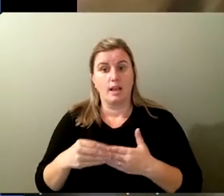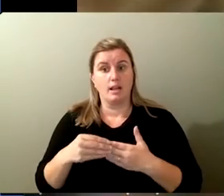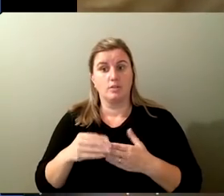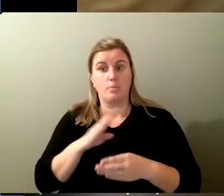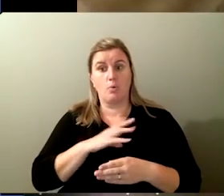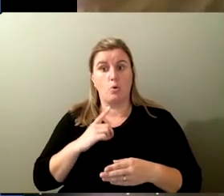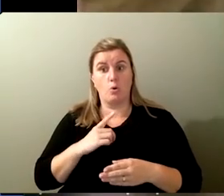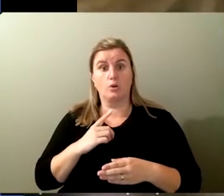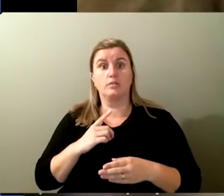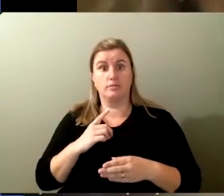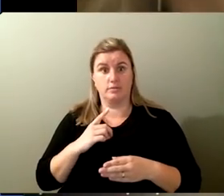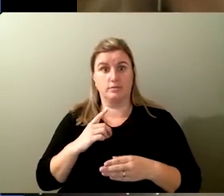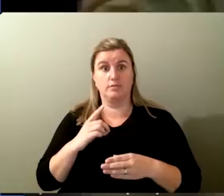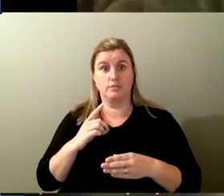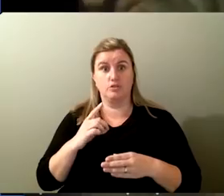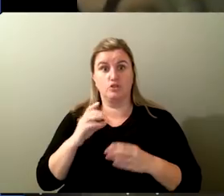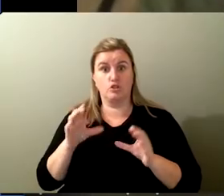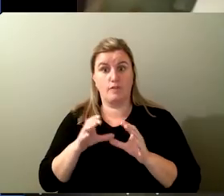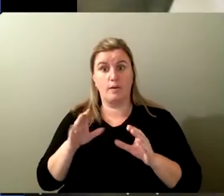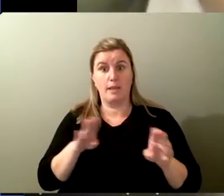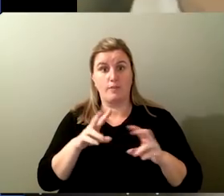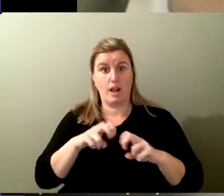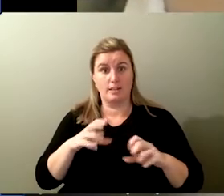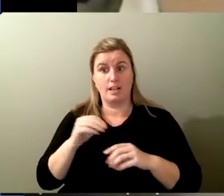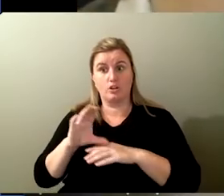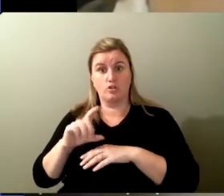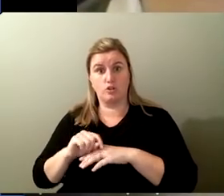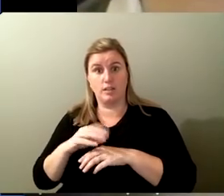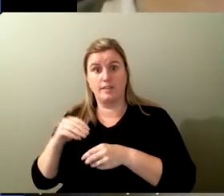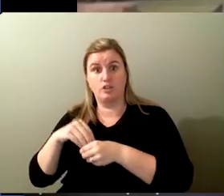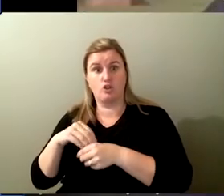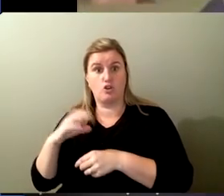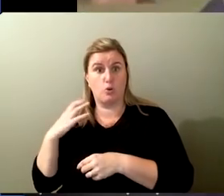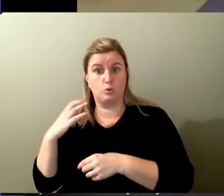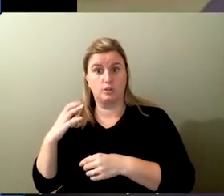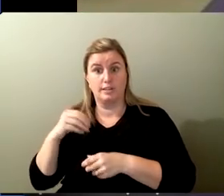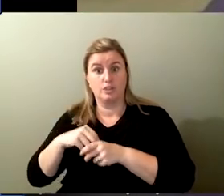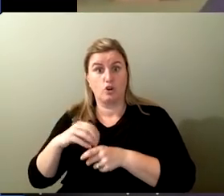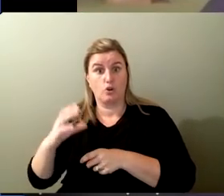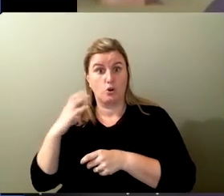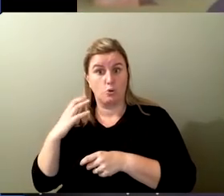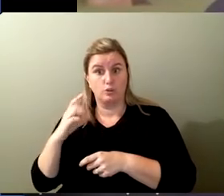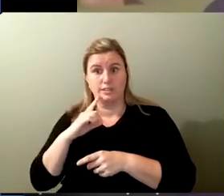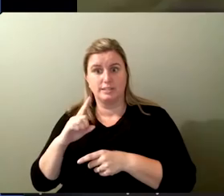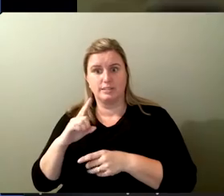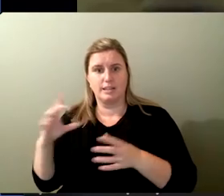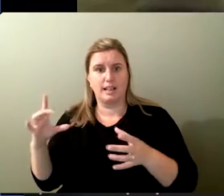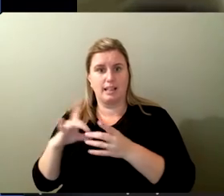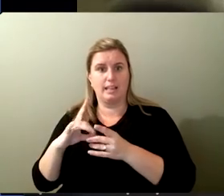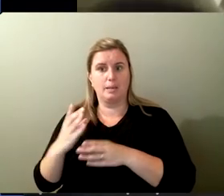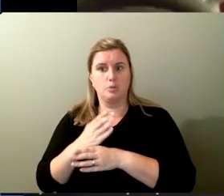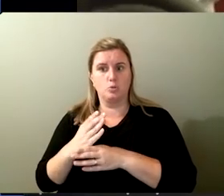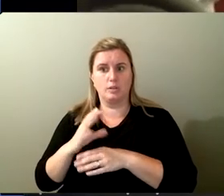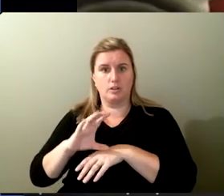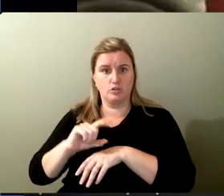behavior analyst, as well as a consultant, and then the internal coach. And the internal coach is the link between the